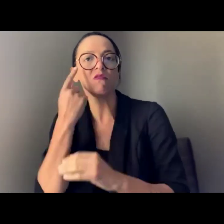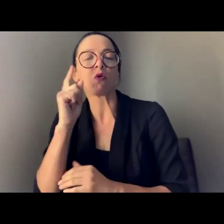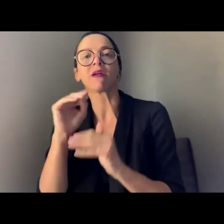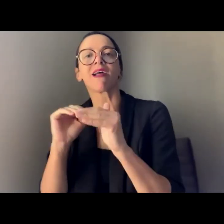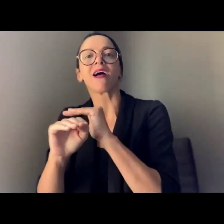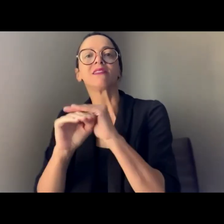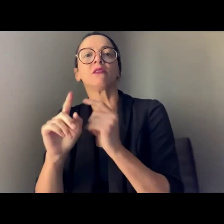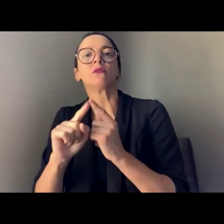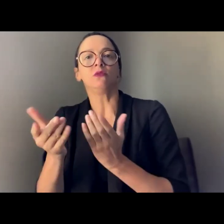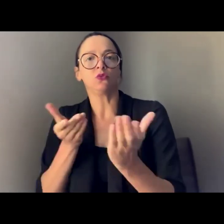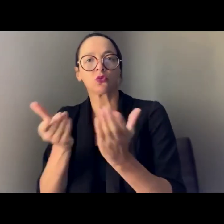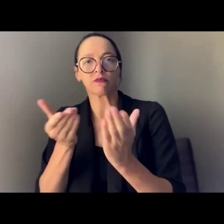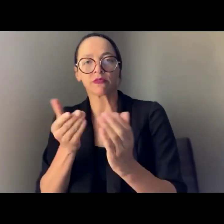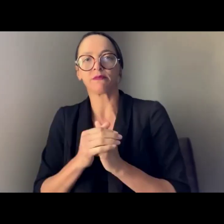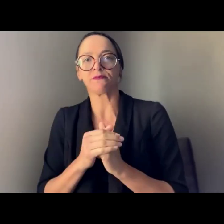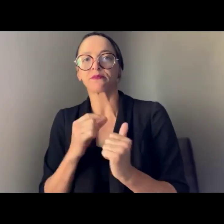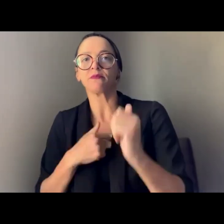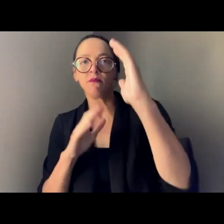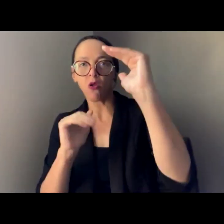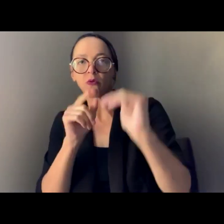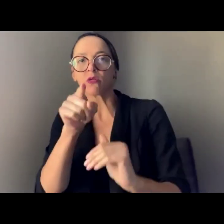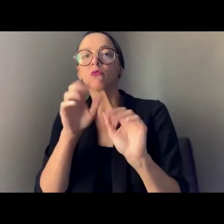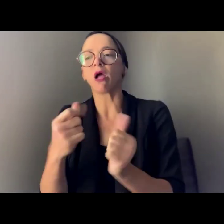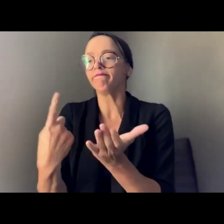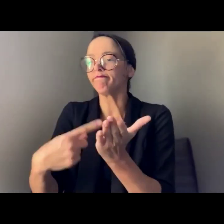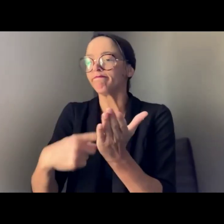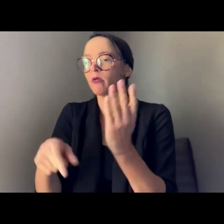little bit about what your vision is for how those advisory boards are going to